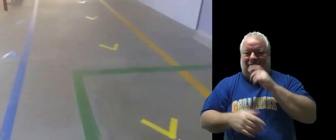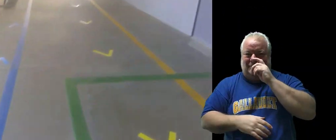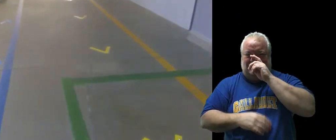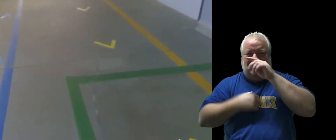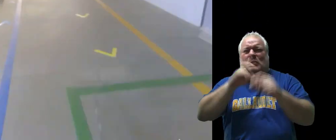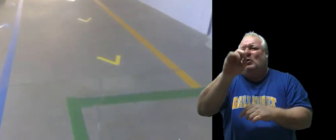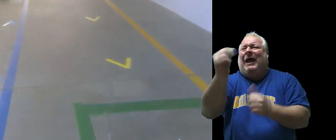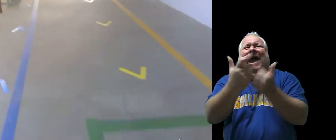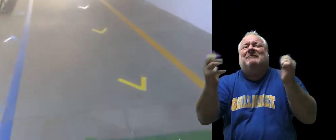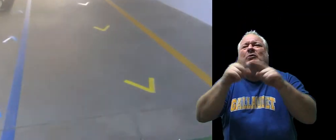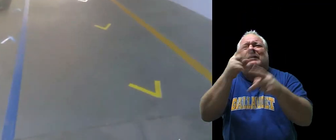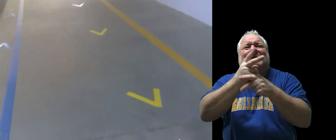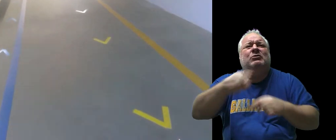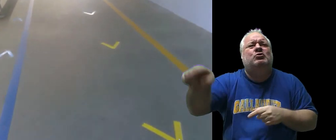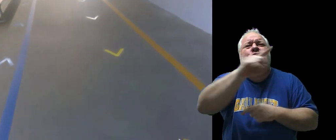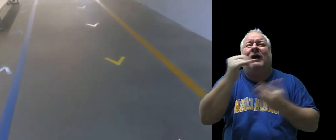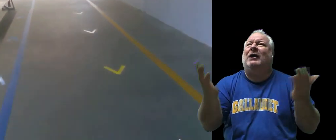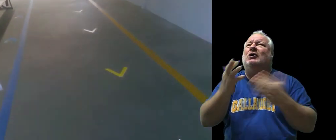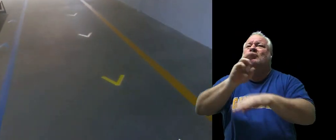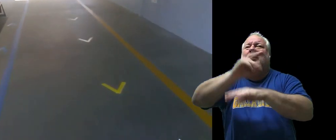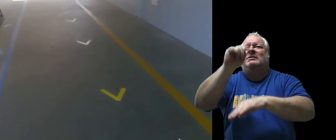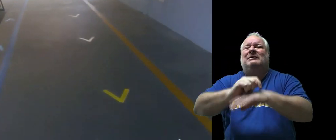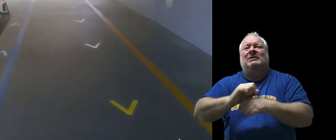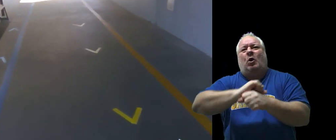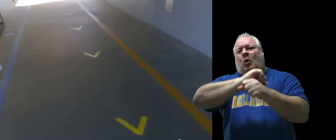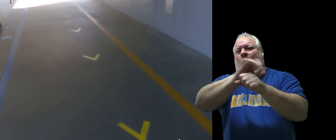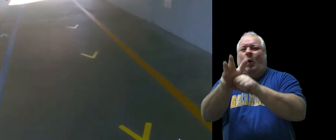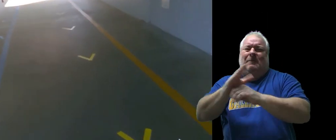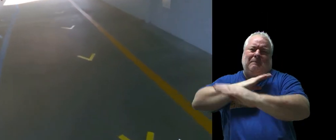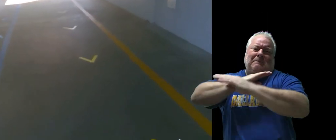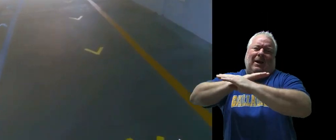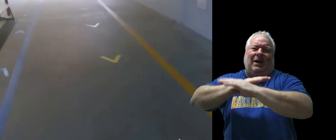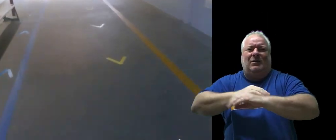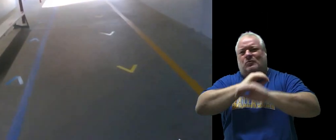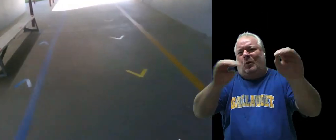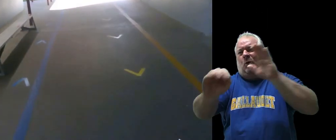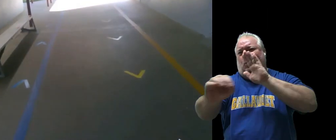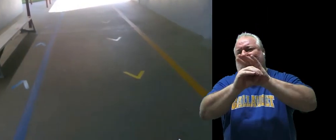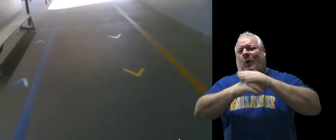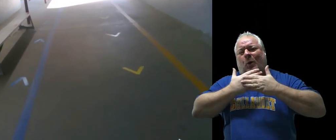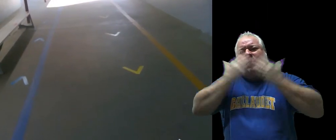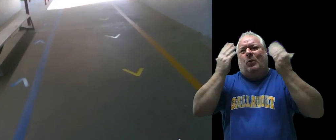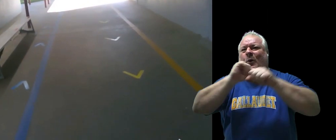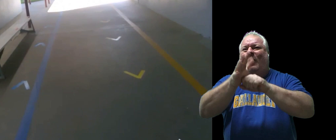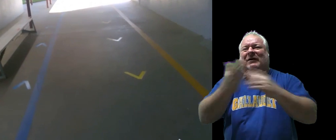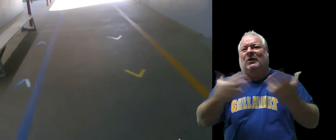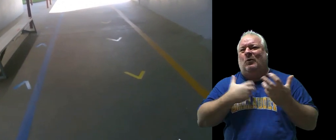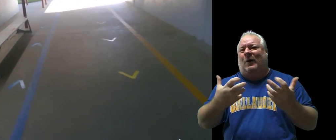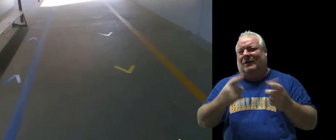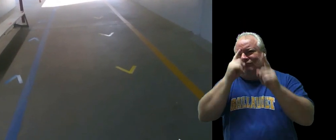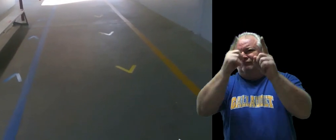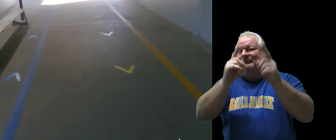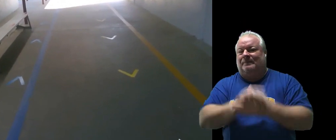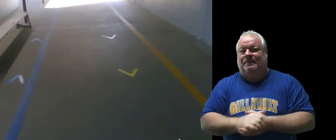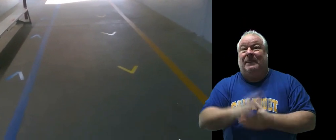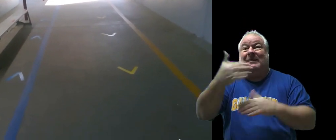possible to keep you and Raymond Temple COVID-19 free. We'll take a look at the